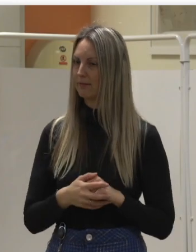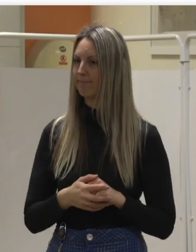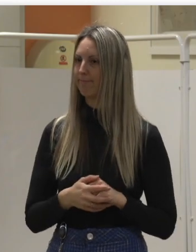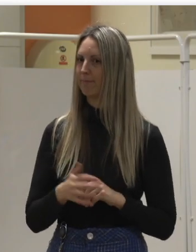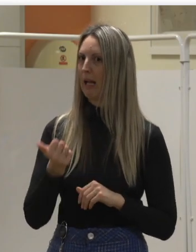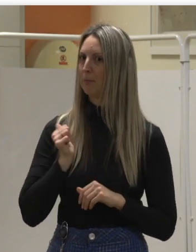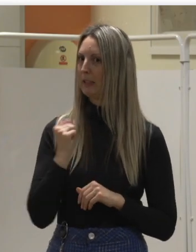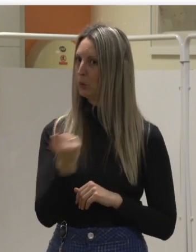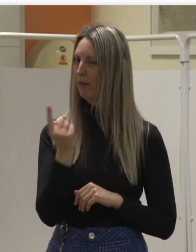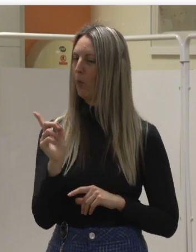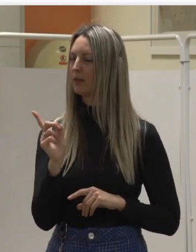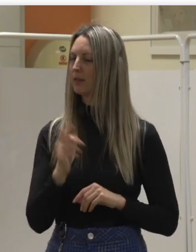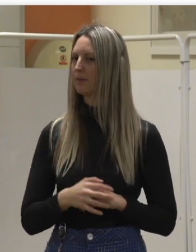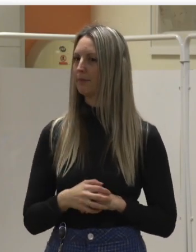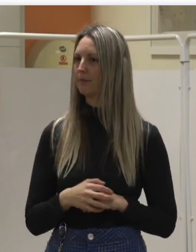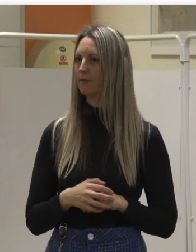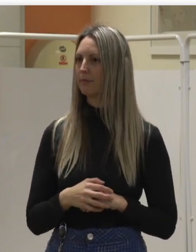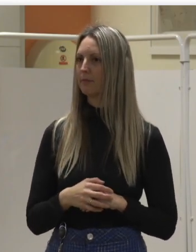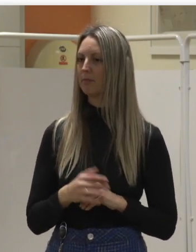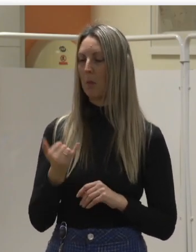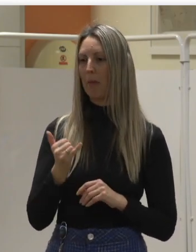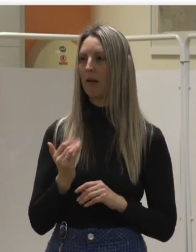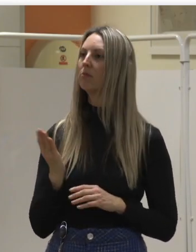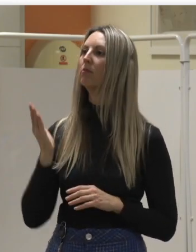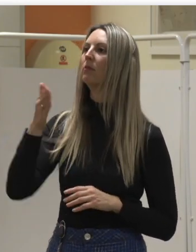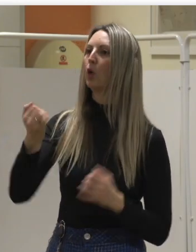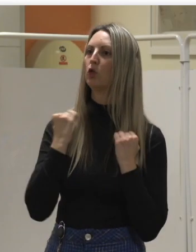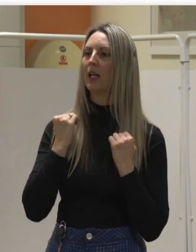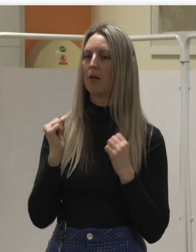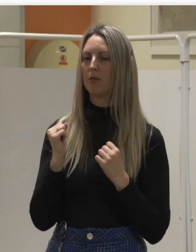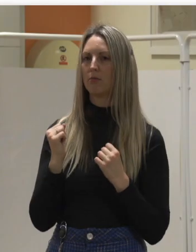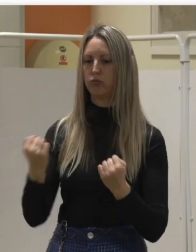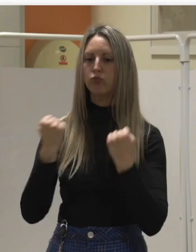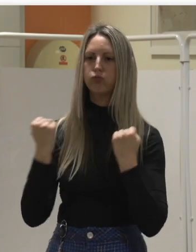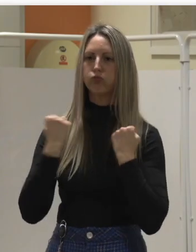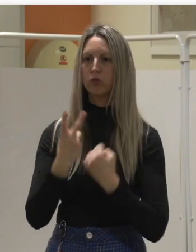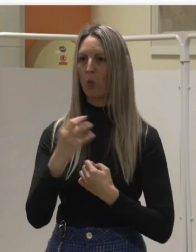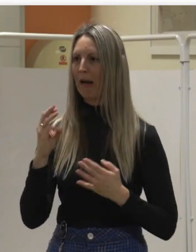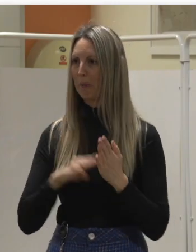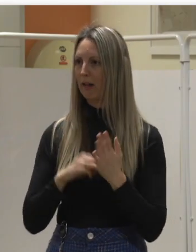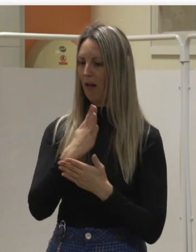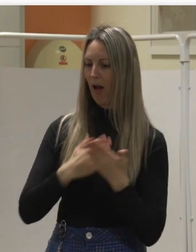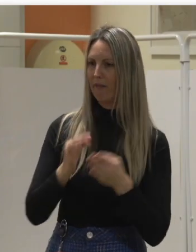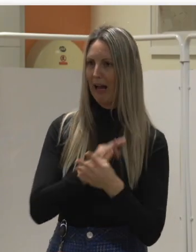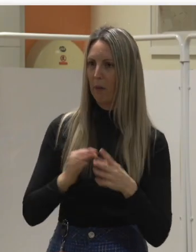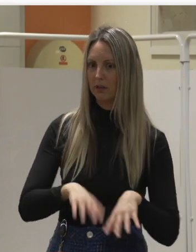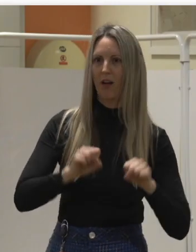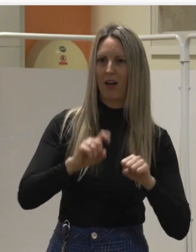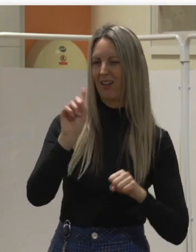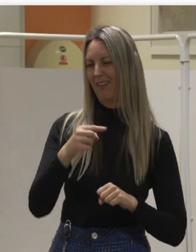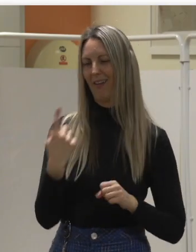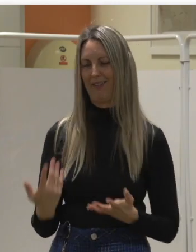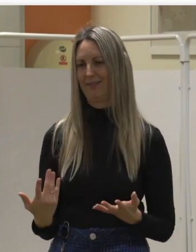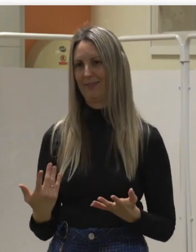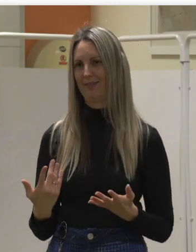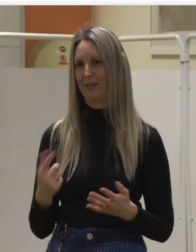very important. So you may not be able to go and work out in a gym for 20 minutes or half an hour in the beginning. There